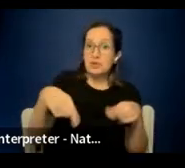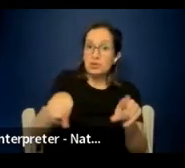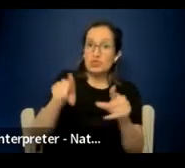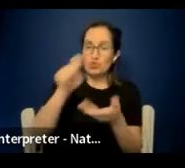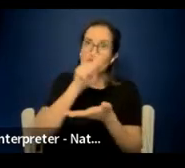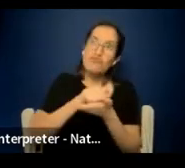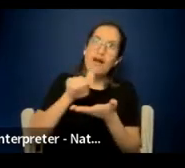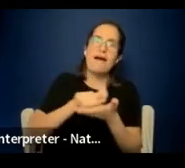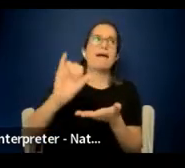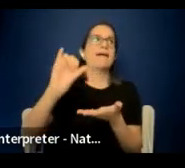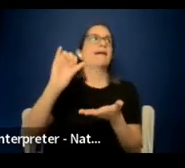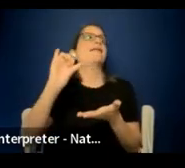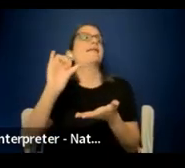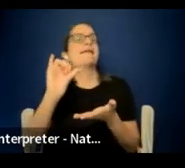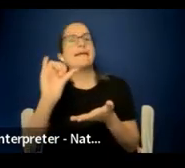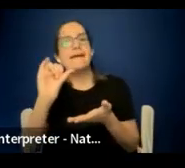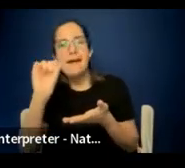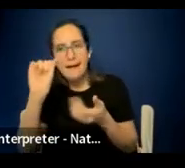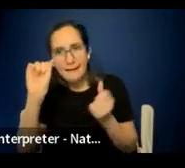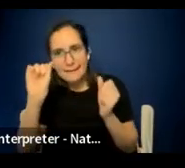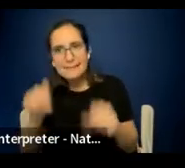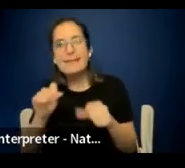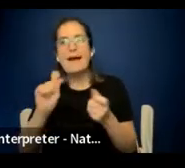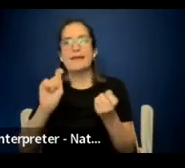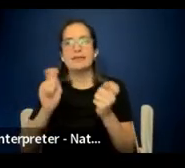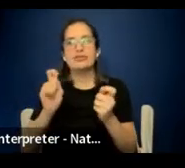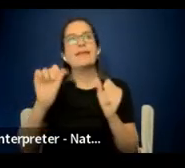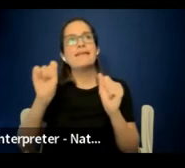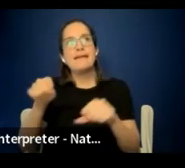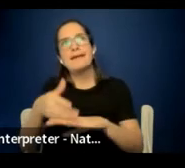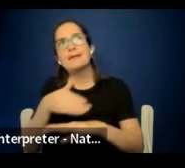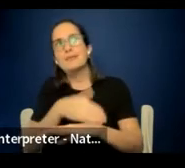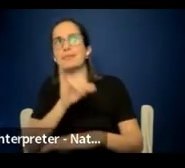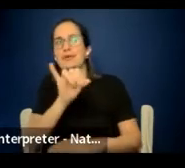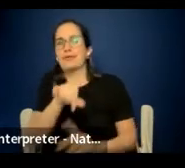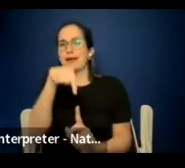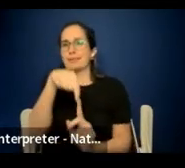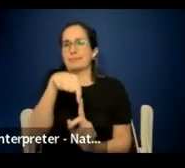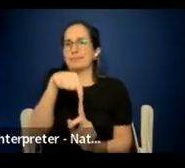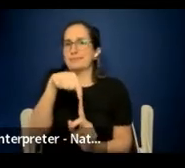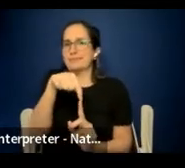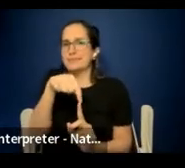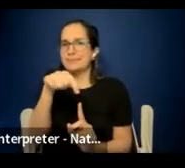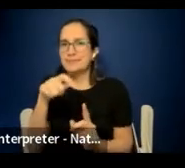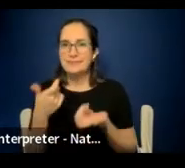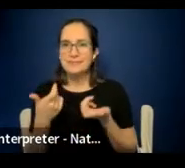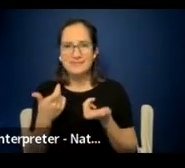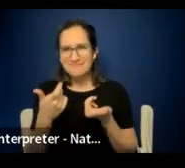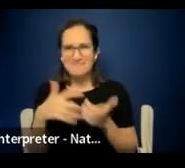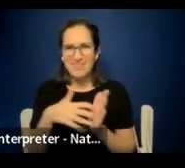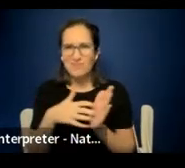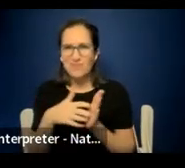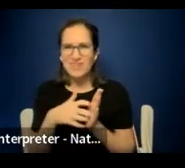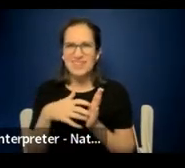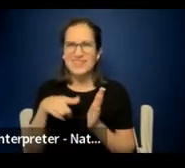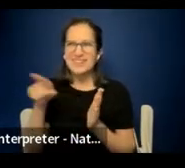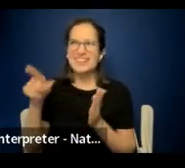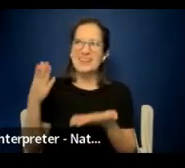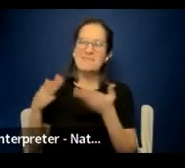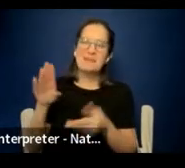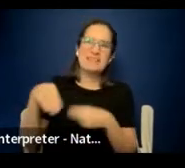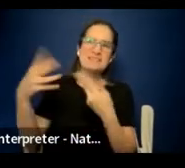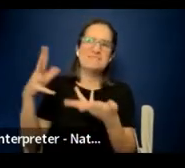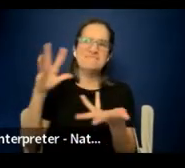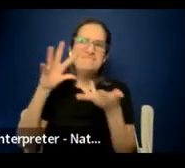might you be able to make a tweak, a small tweak. Sometimes the tweaks are really small that can be really, really meaningful. Sometimes